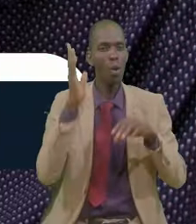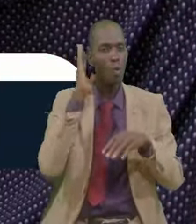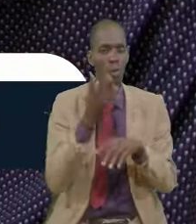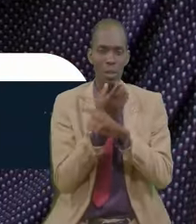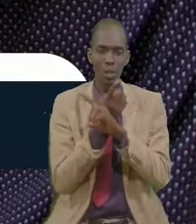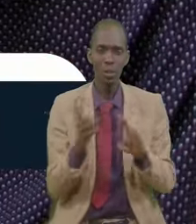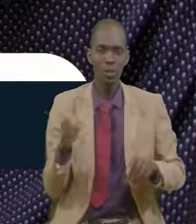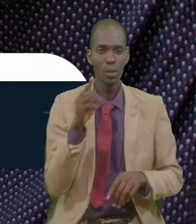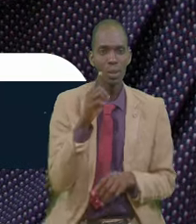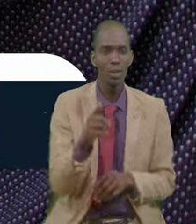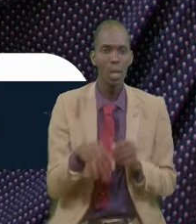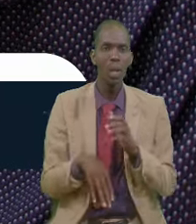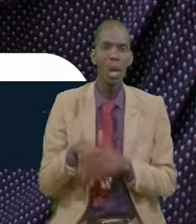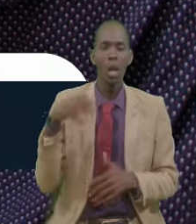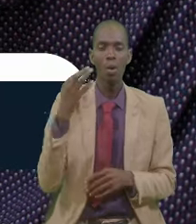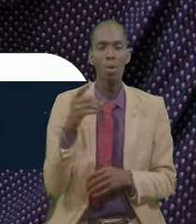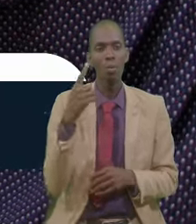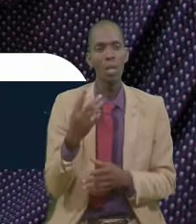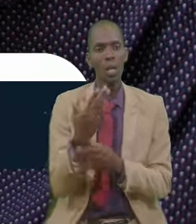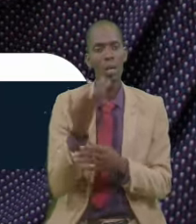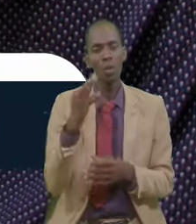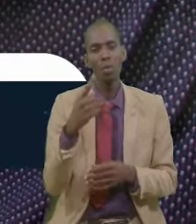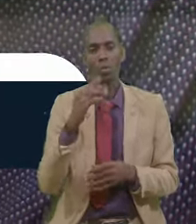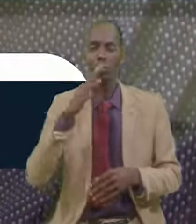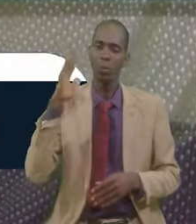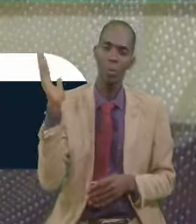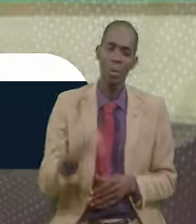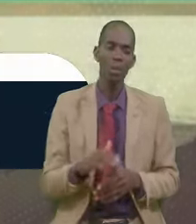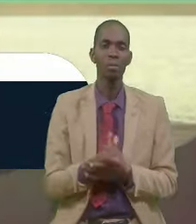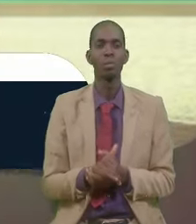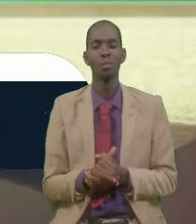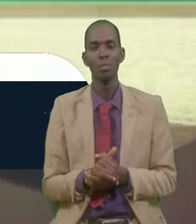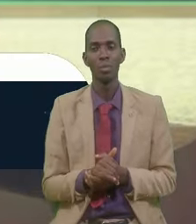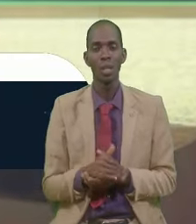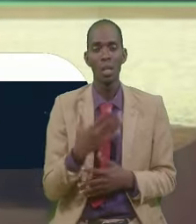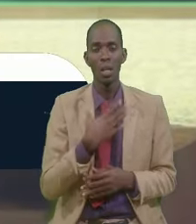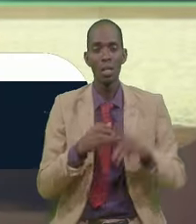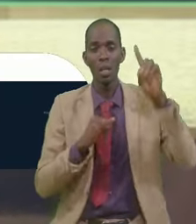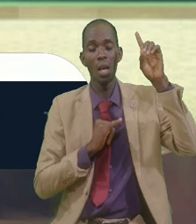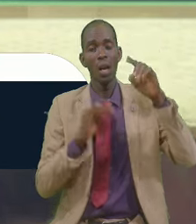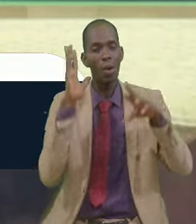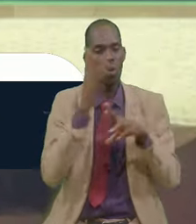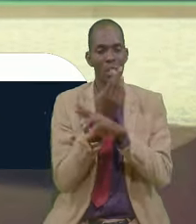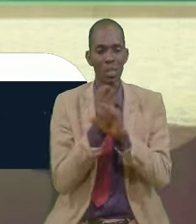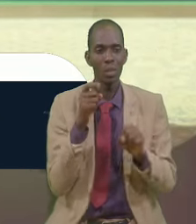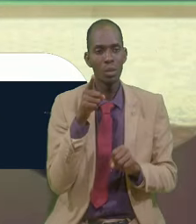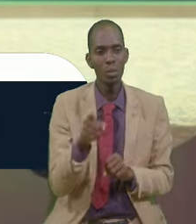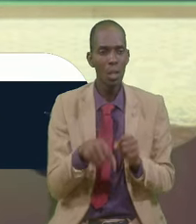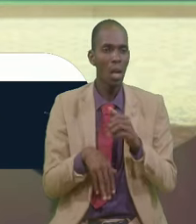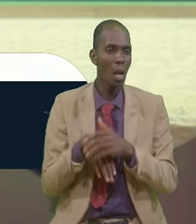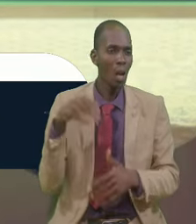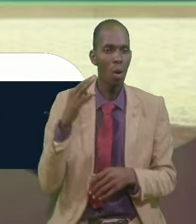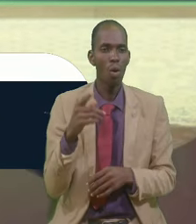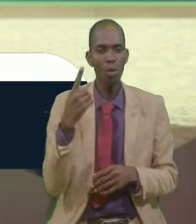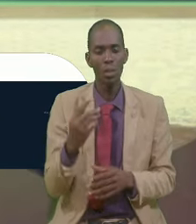deliver thee out of the hand of the wicked. and I will redeem thee out